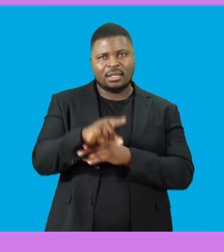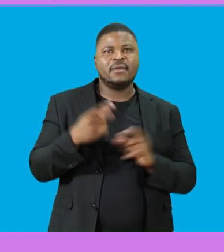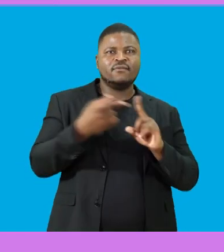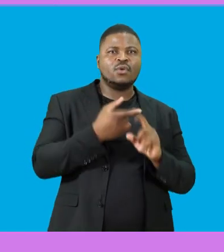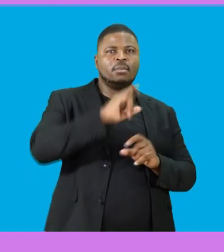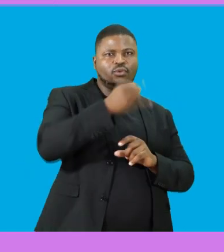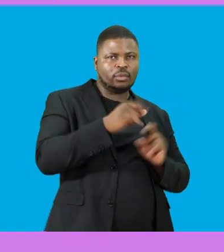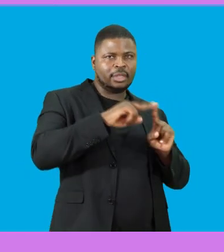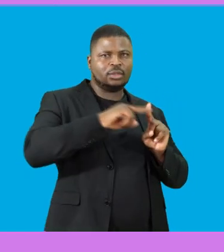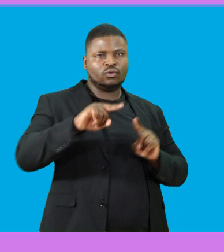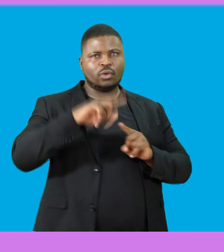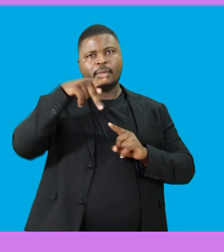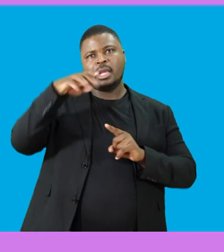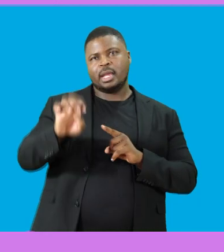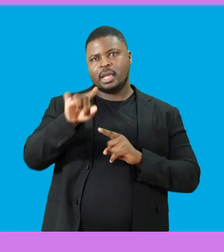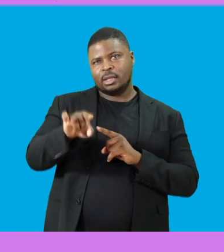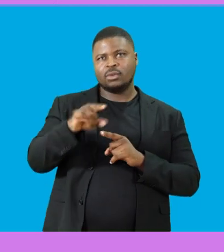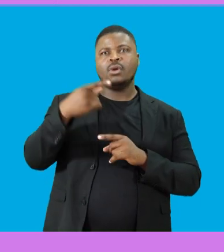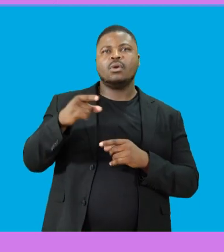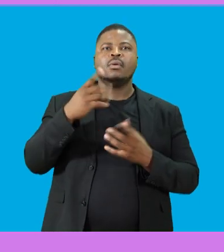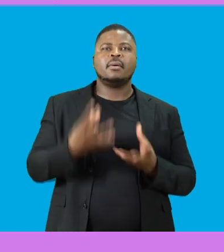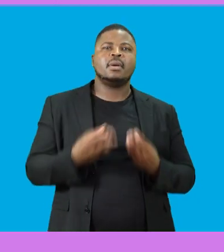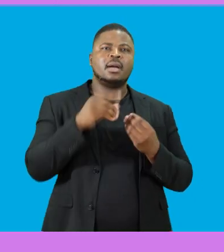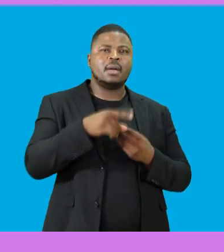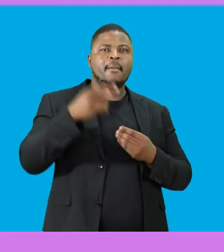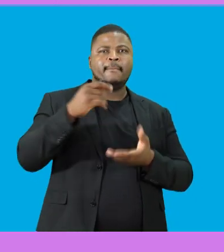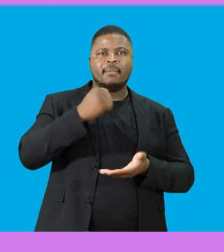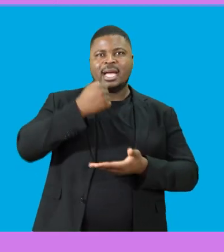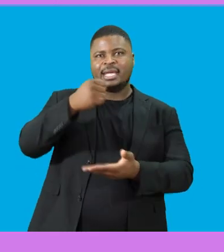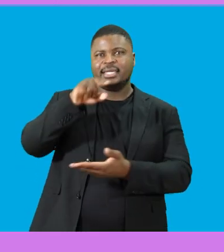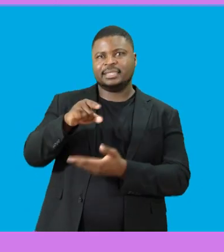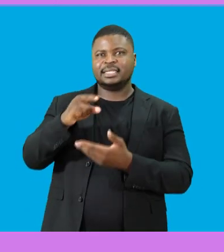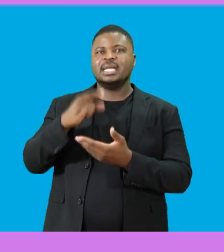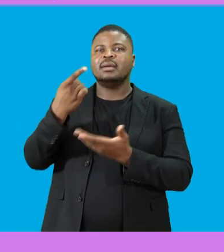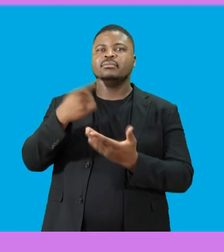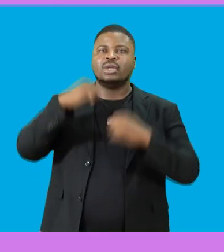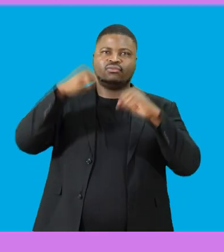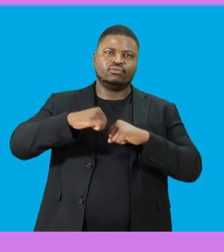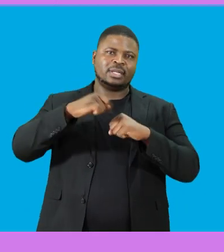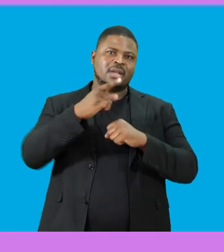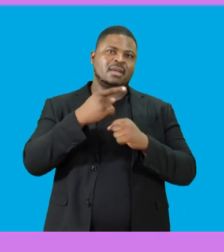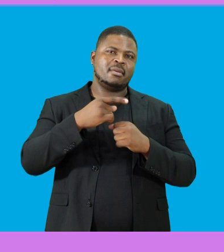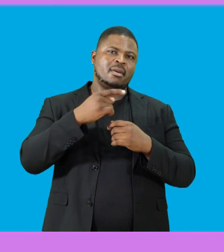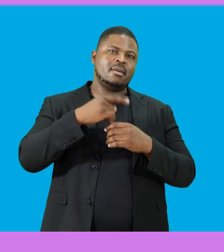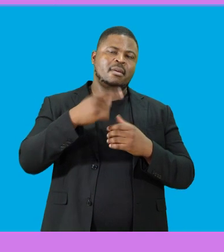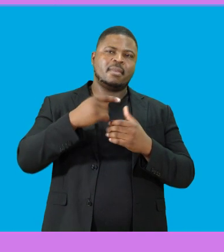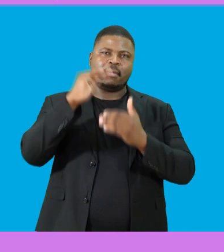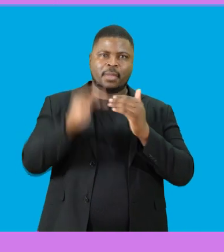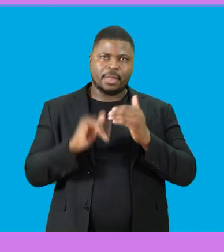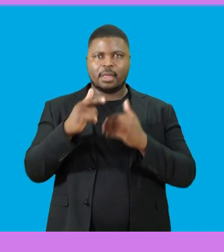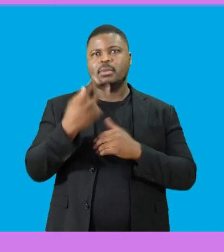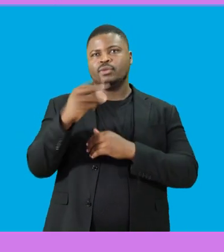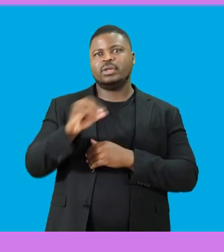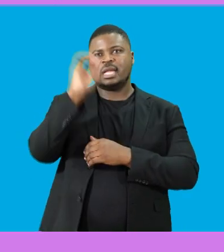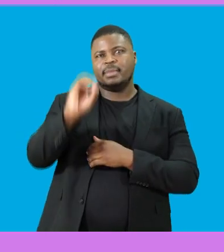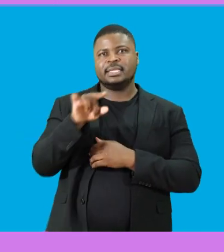him 20% of the total travel cost. So it's his wife, himself, and the nanny. It's 3